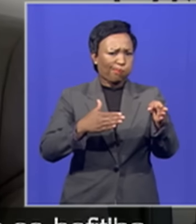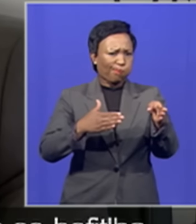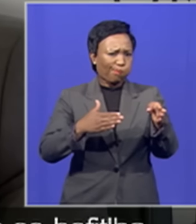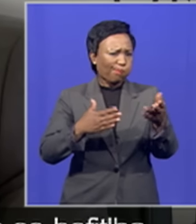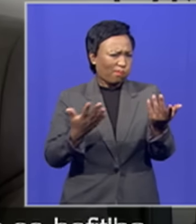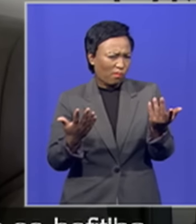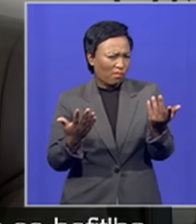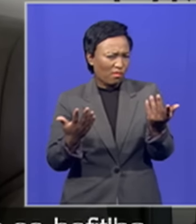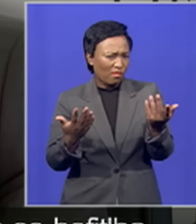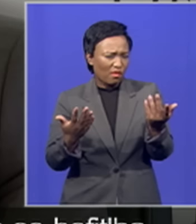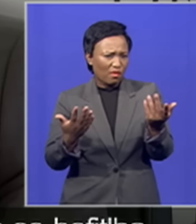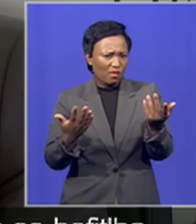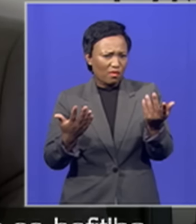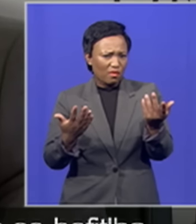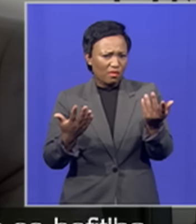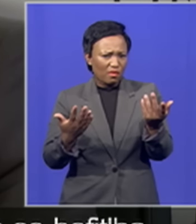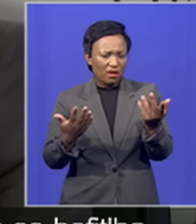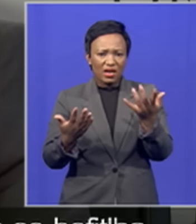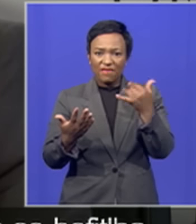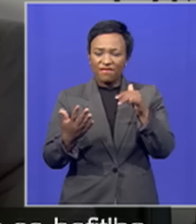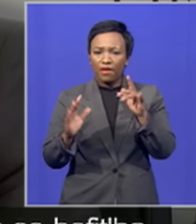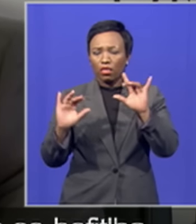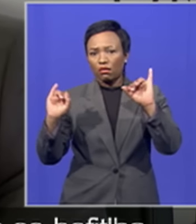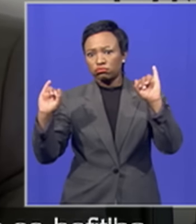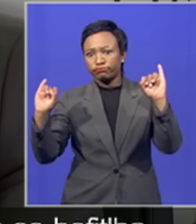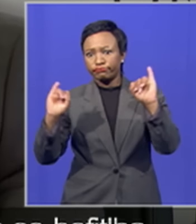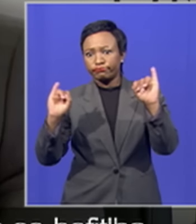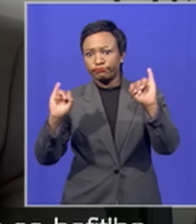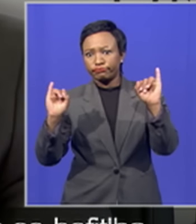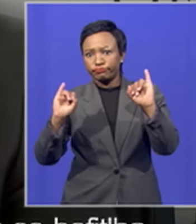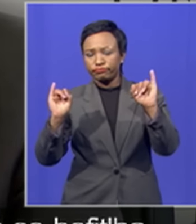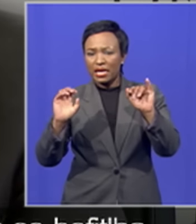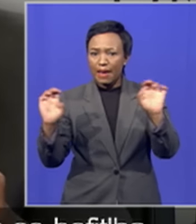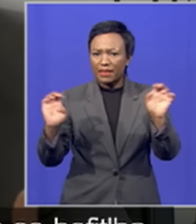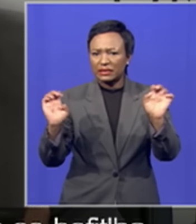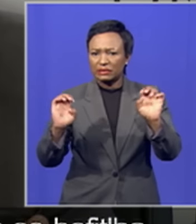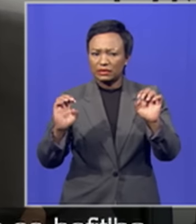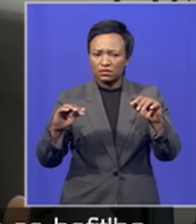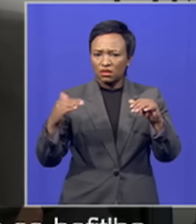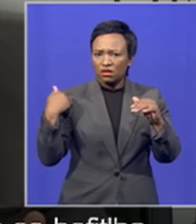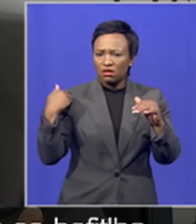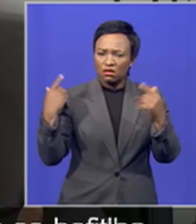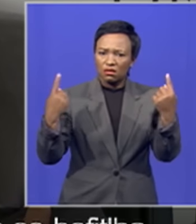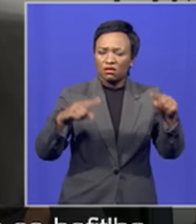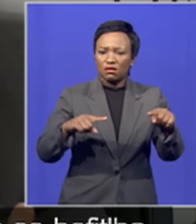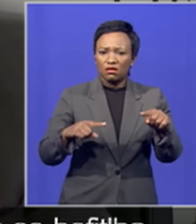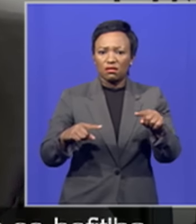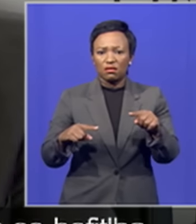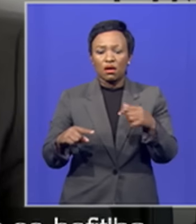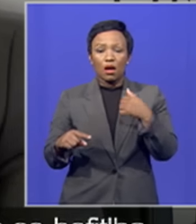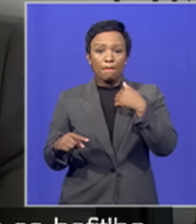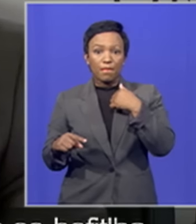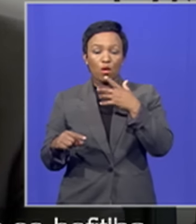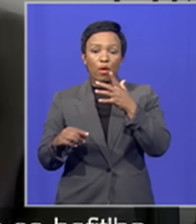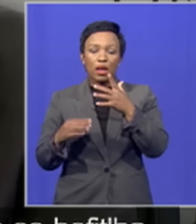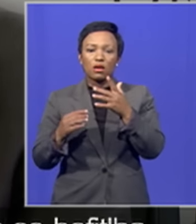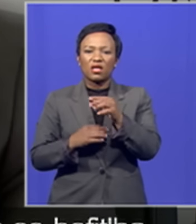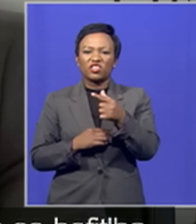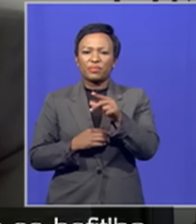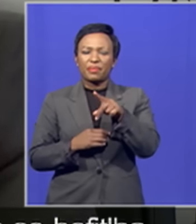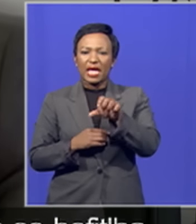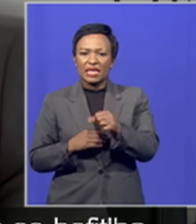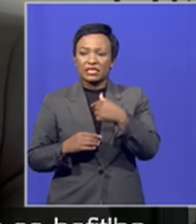And then if it was such an agency, because compared to me driving, because when I opened the GPS to